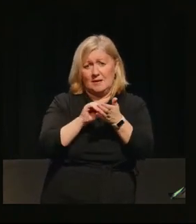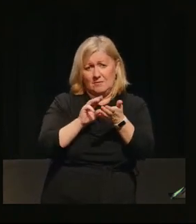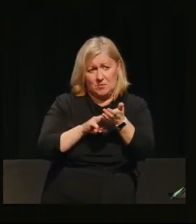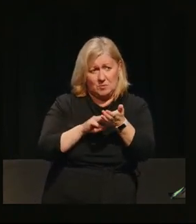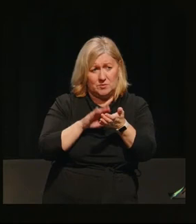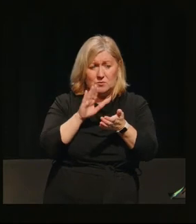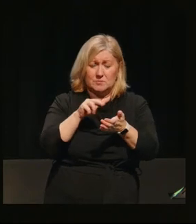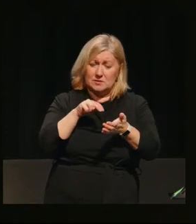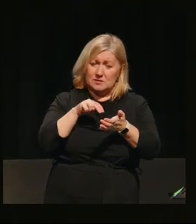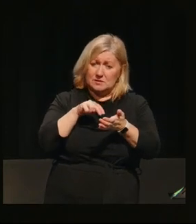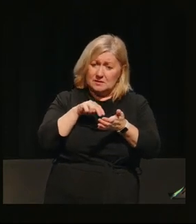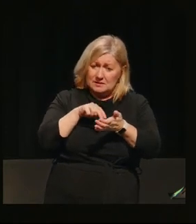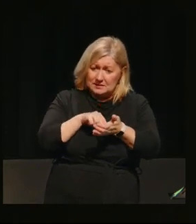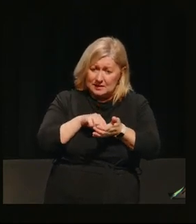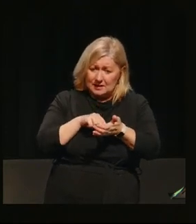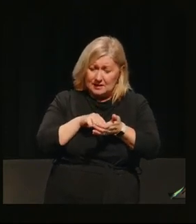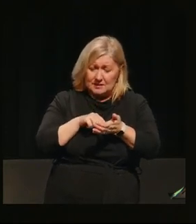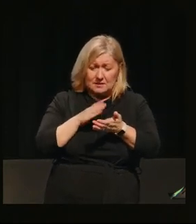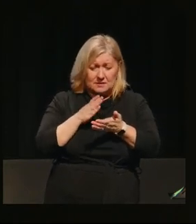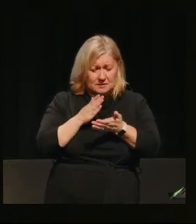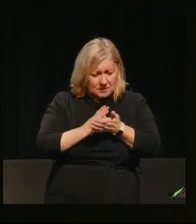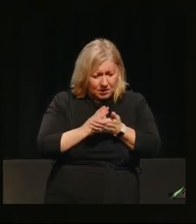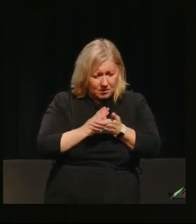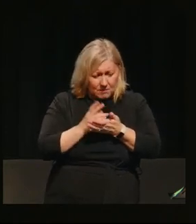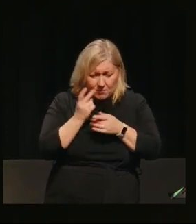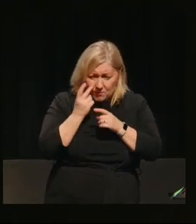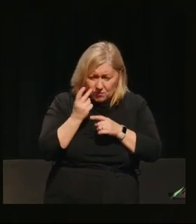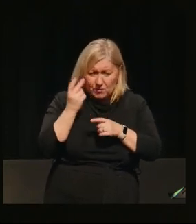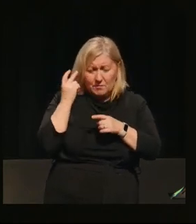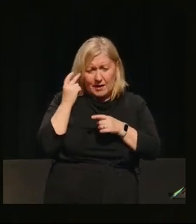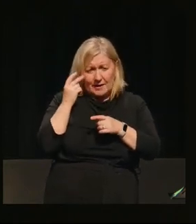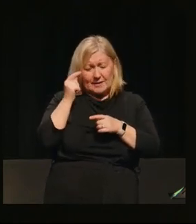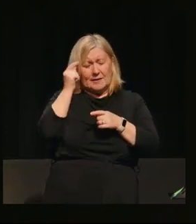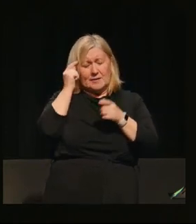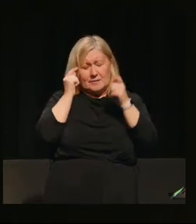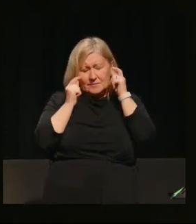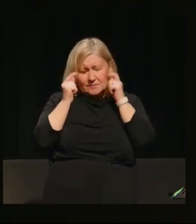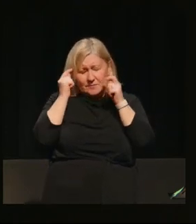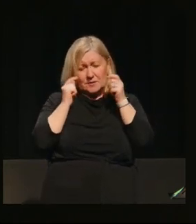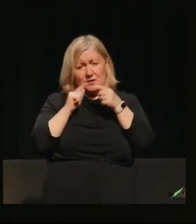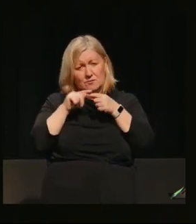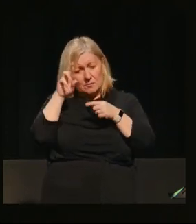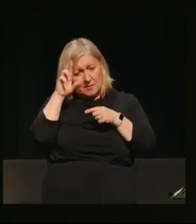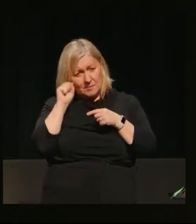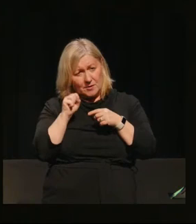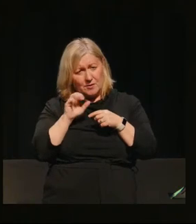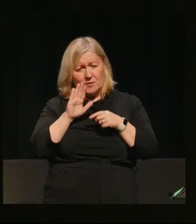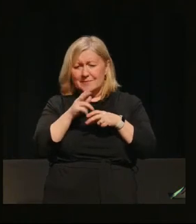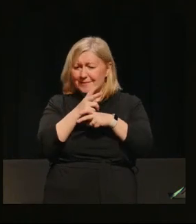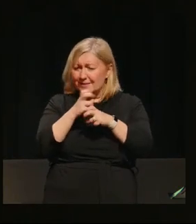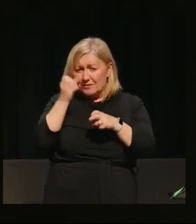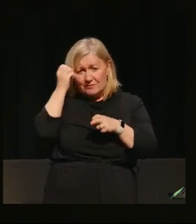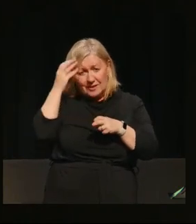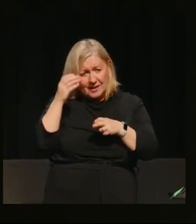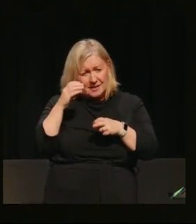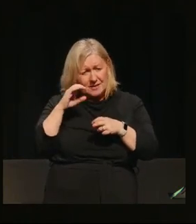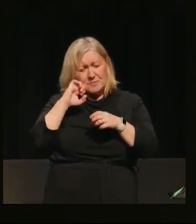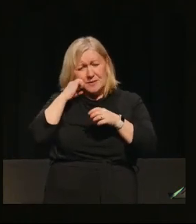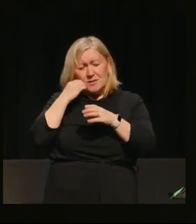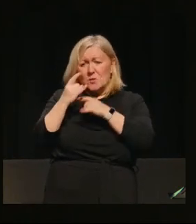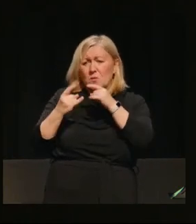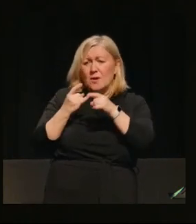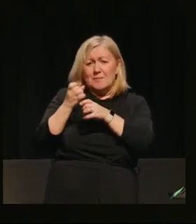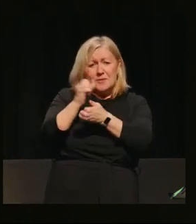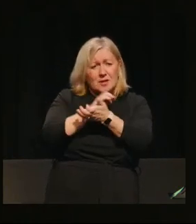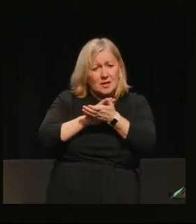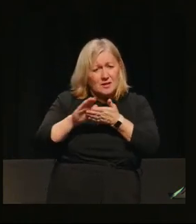sight of why we attend every year. The pain and suffering caused by the Holocaust is immeasurable, but